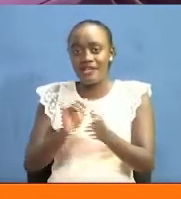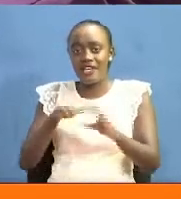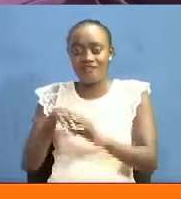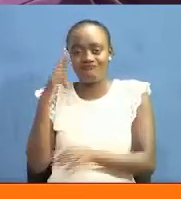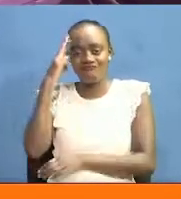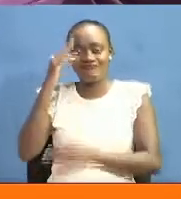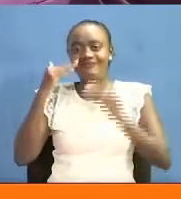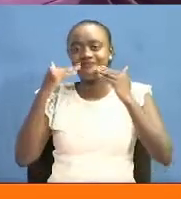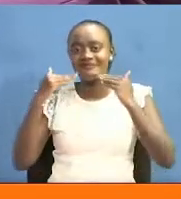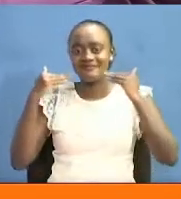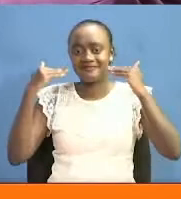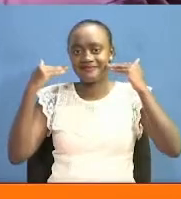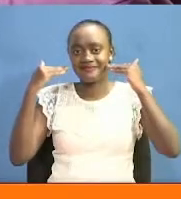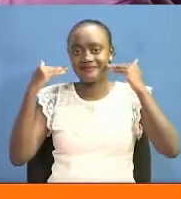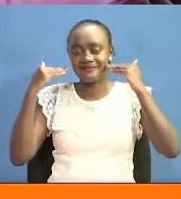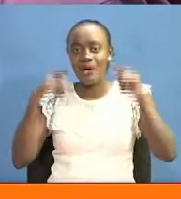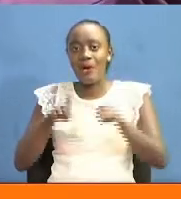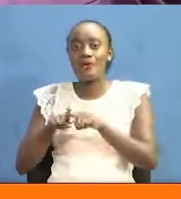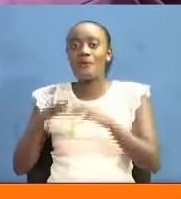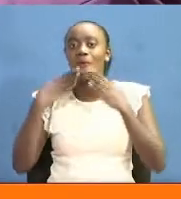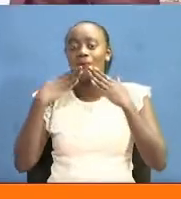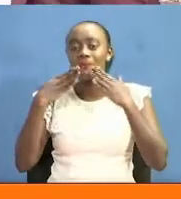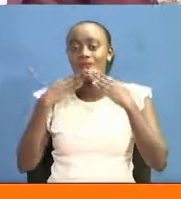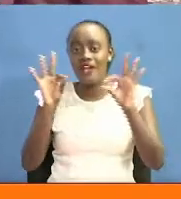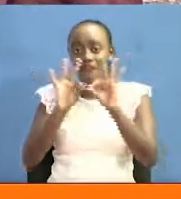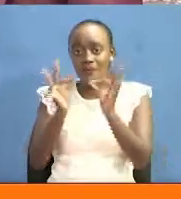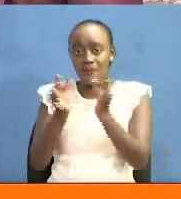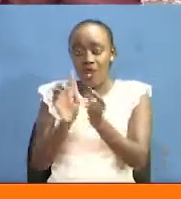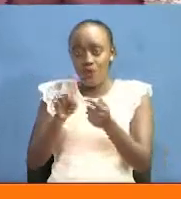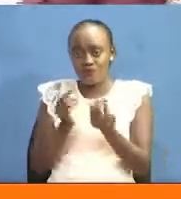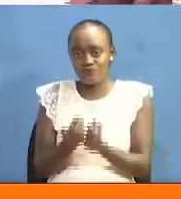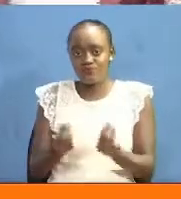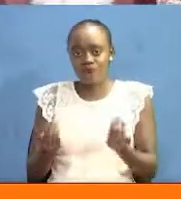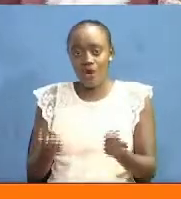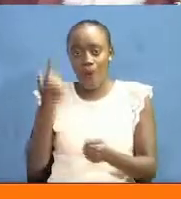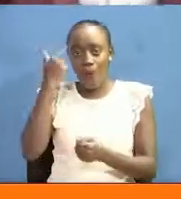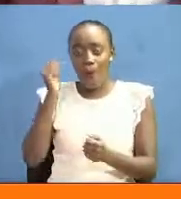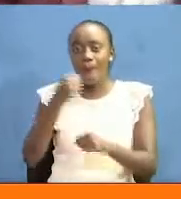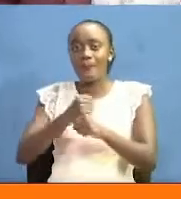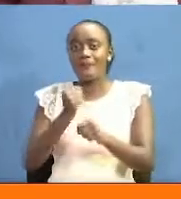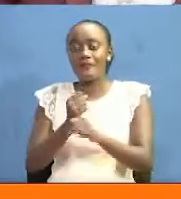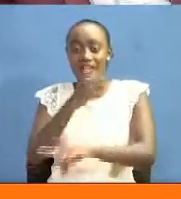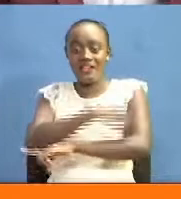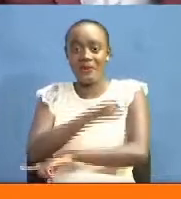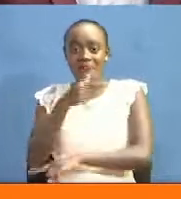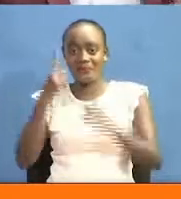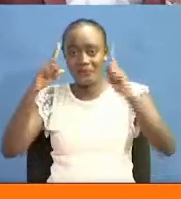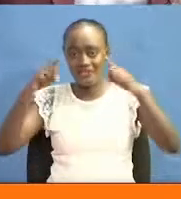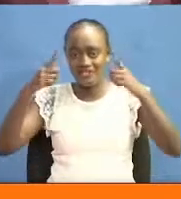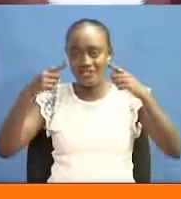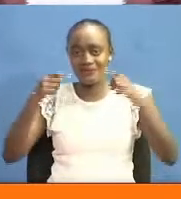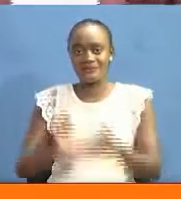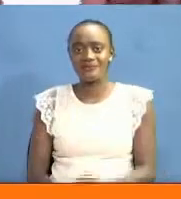had every reason to smile, expressing their gratitude through family spokesperson to their children for making this day successful.